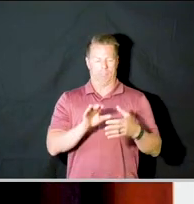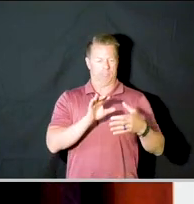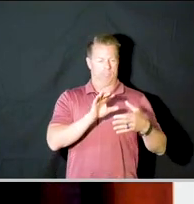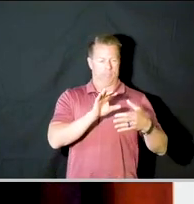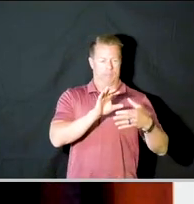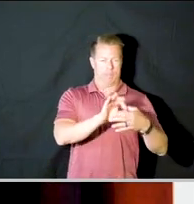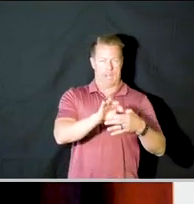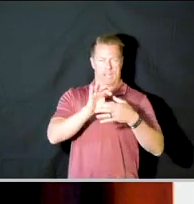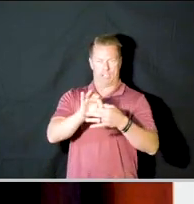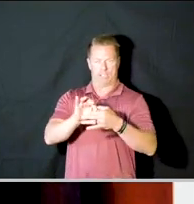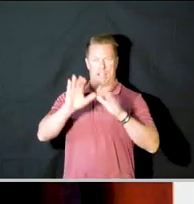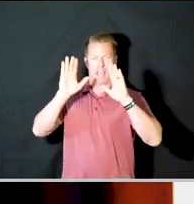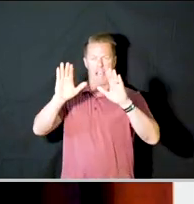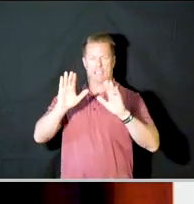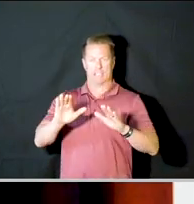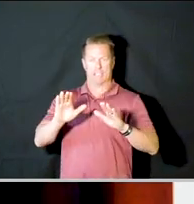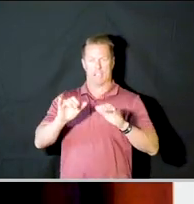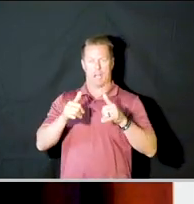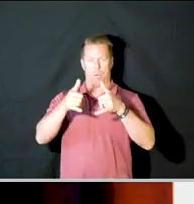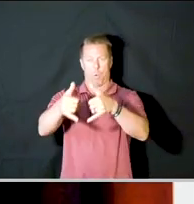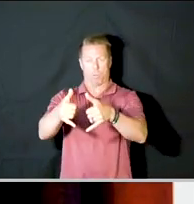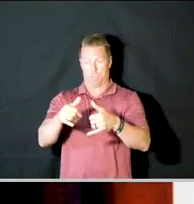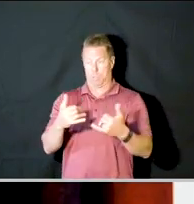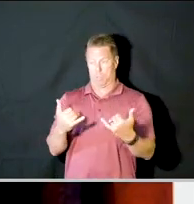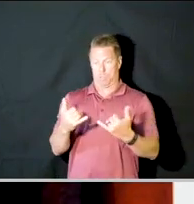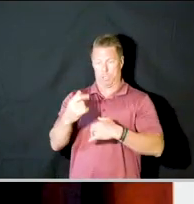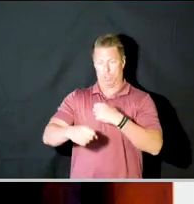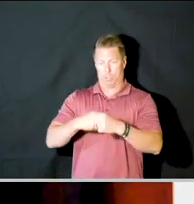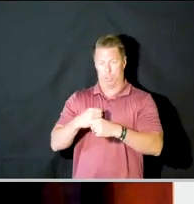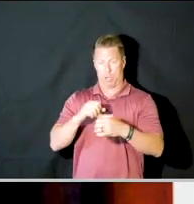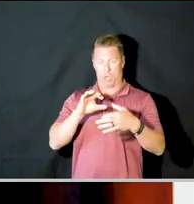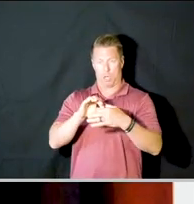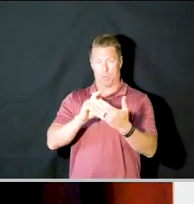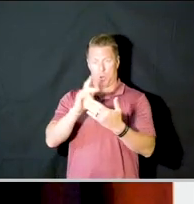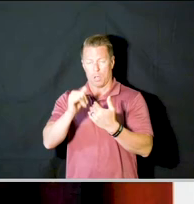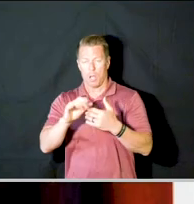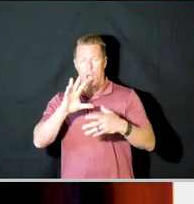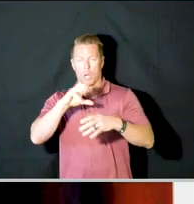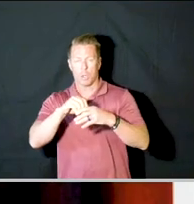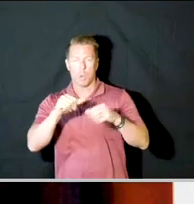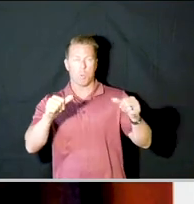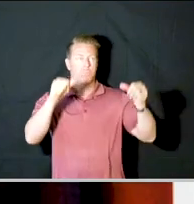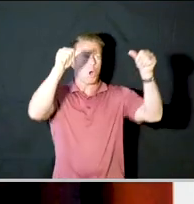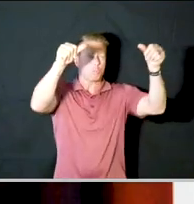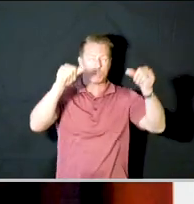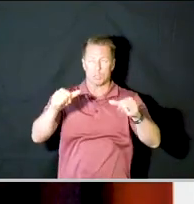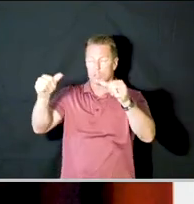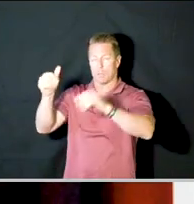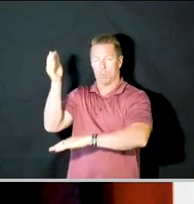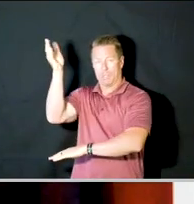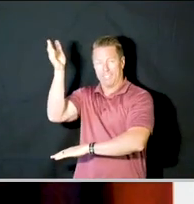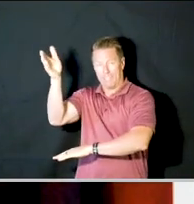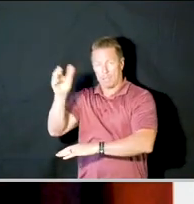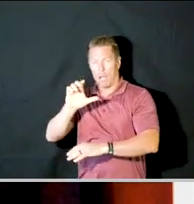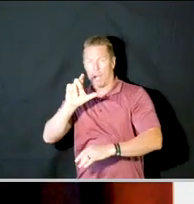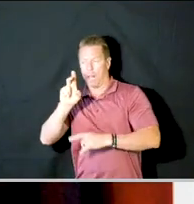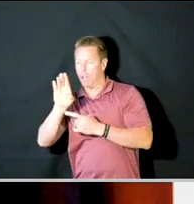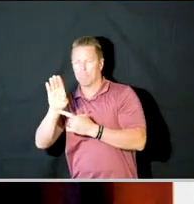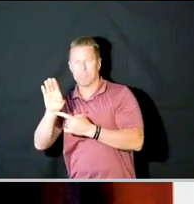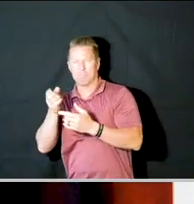Excellence Awards. This year's Connection Project included posters, mini presentations, and club